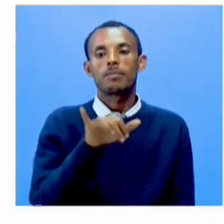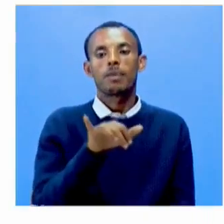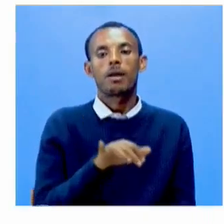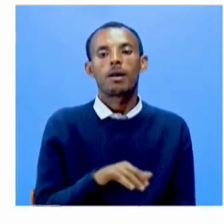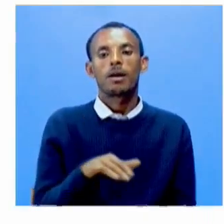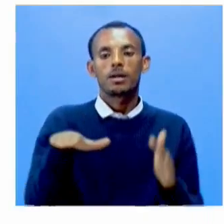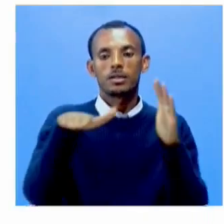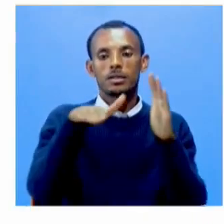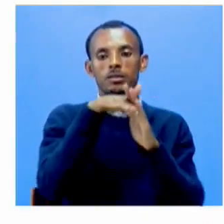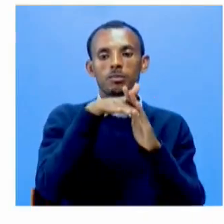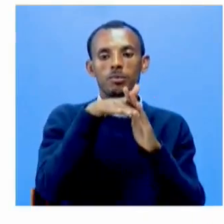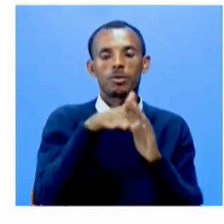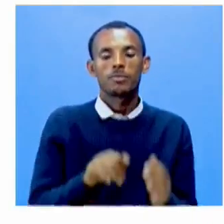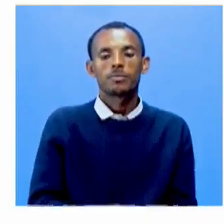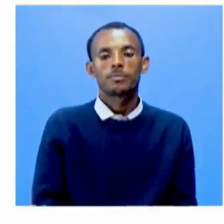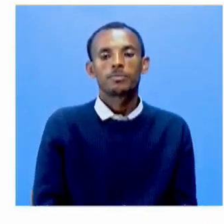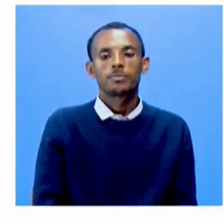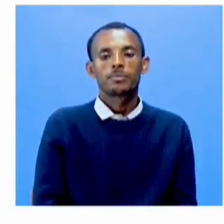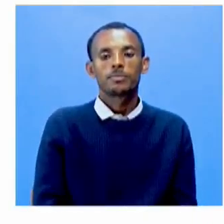symbol.